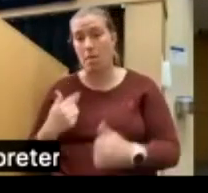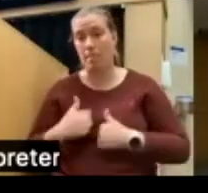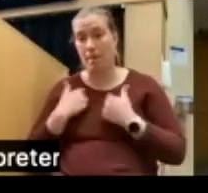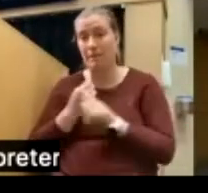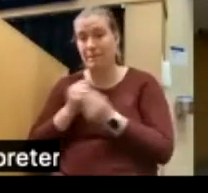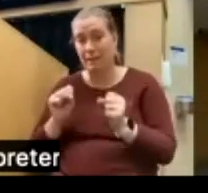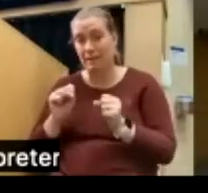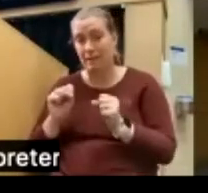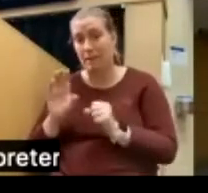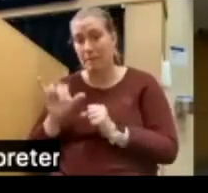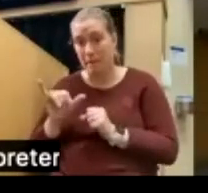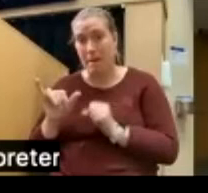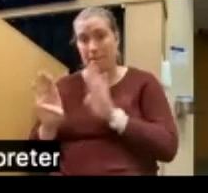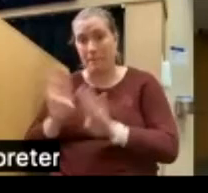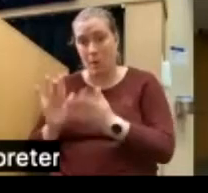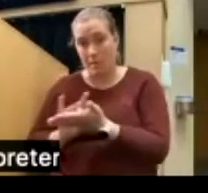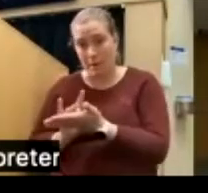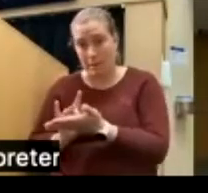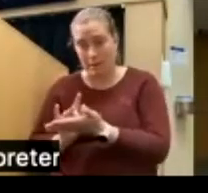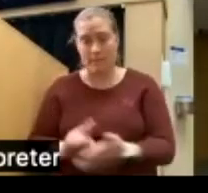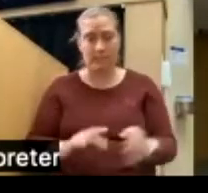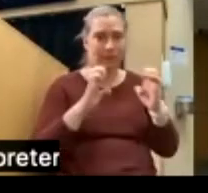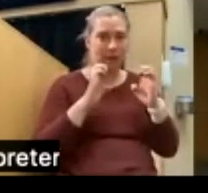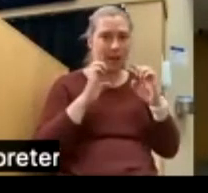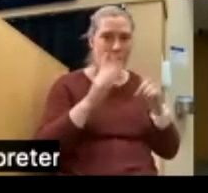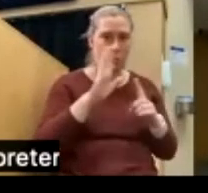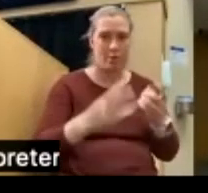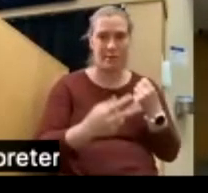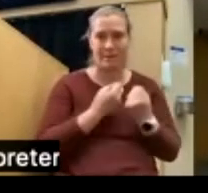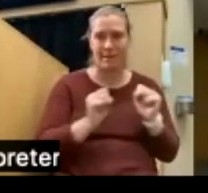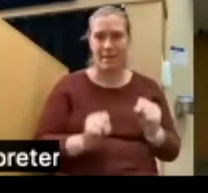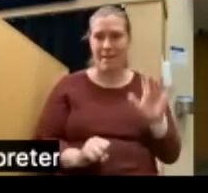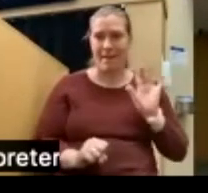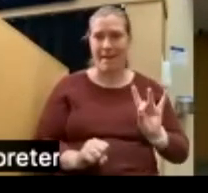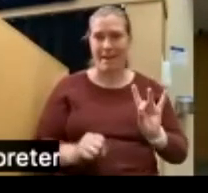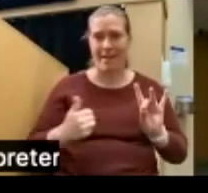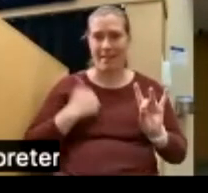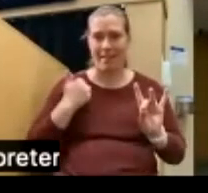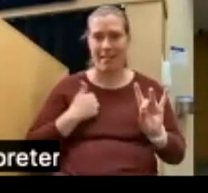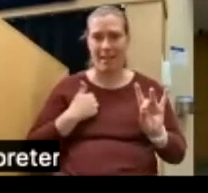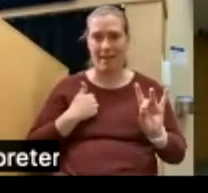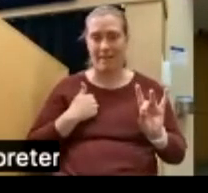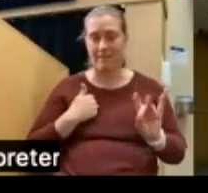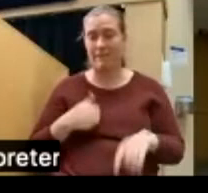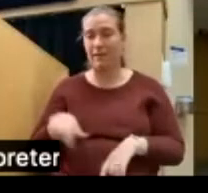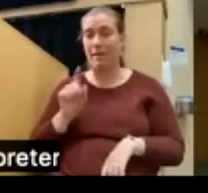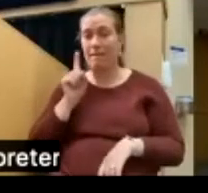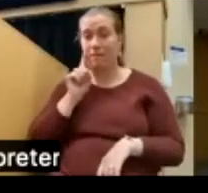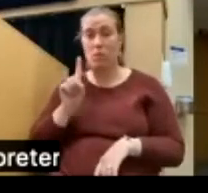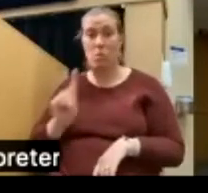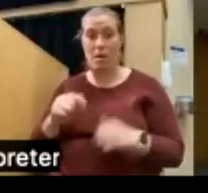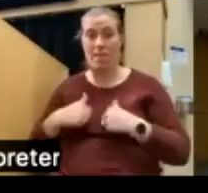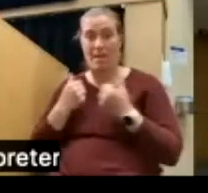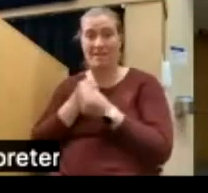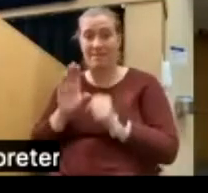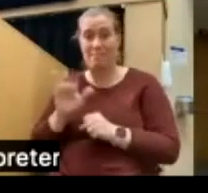biomedicine, education saves eight. So for every one life saved by biomedicine, education saves eight, which is